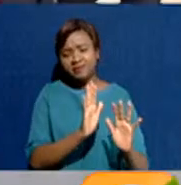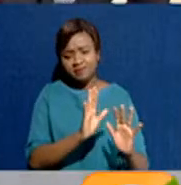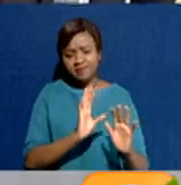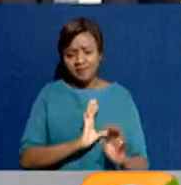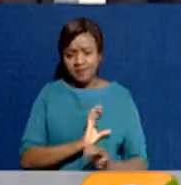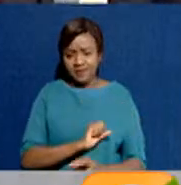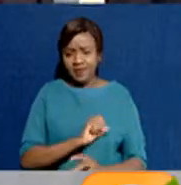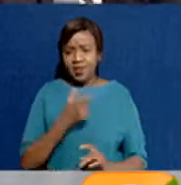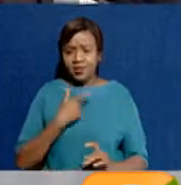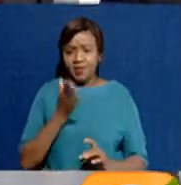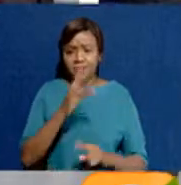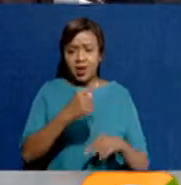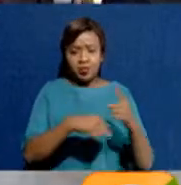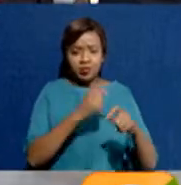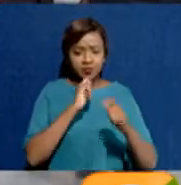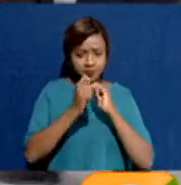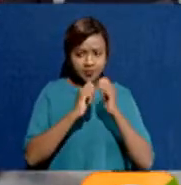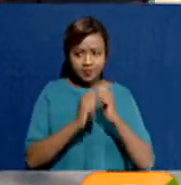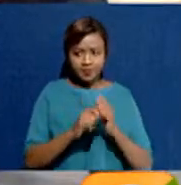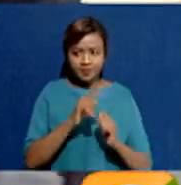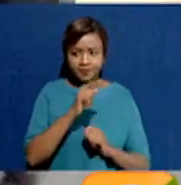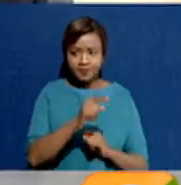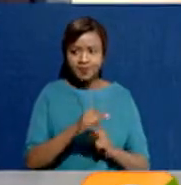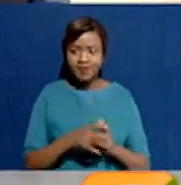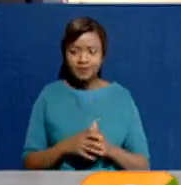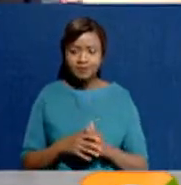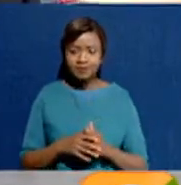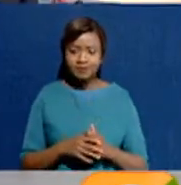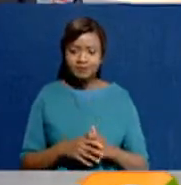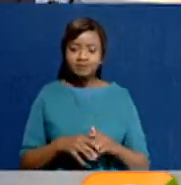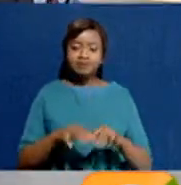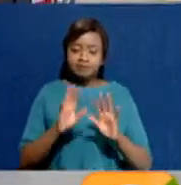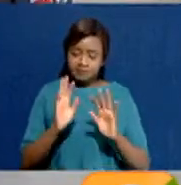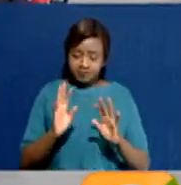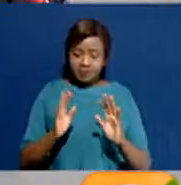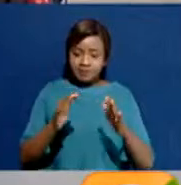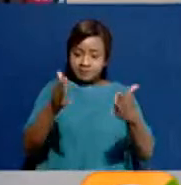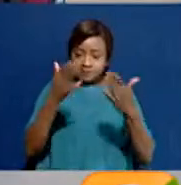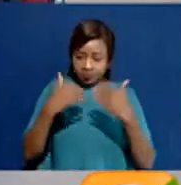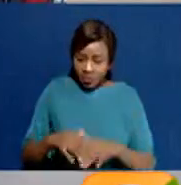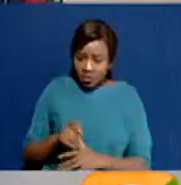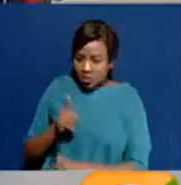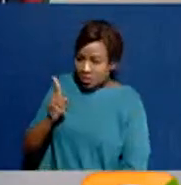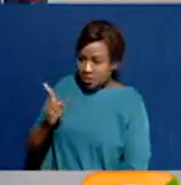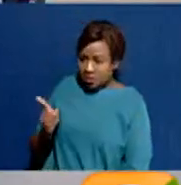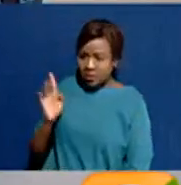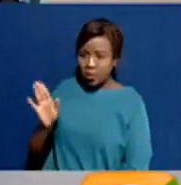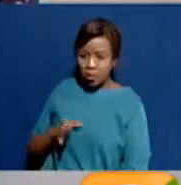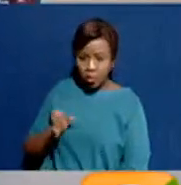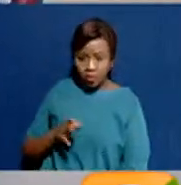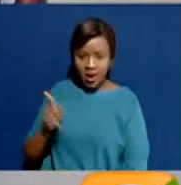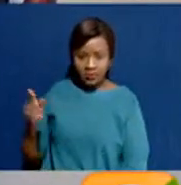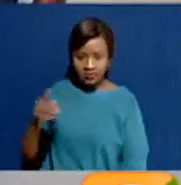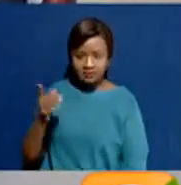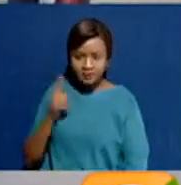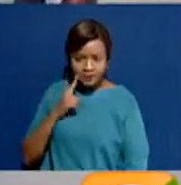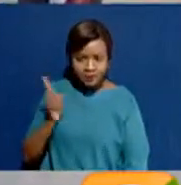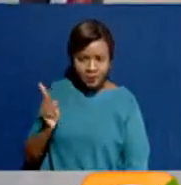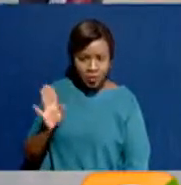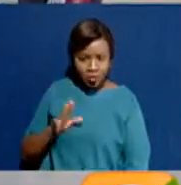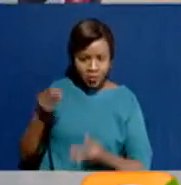We'll get back to you in a little short while. Let me come to the studio. And Roseline Asena, your story. Tell us what happened to you in your